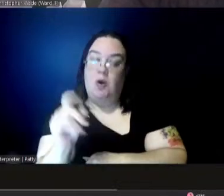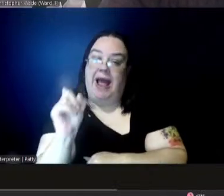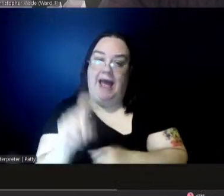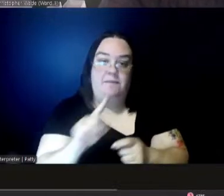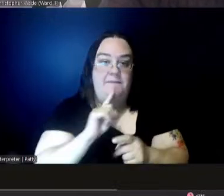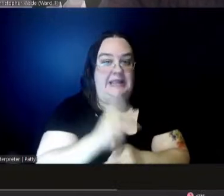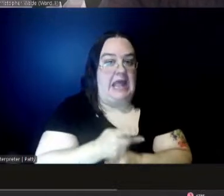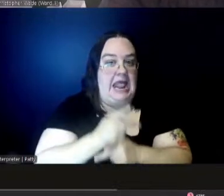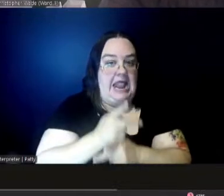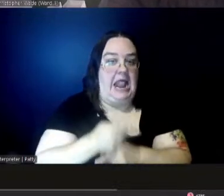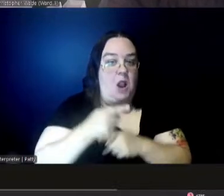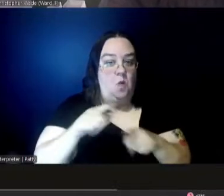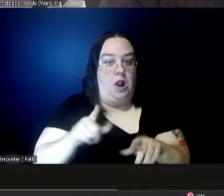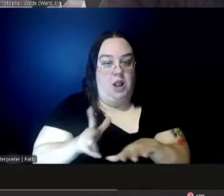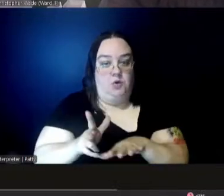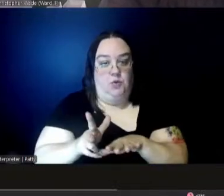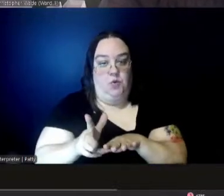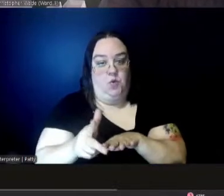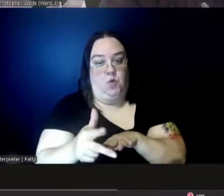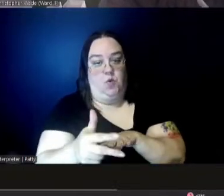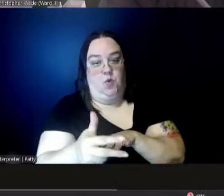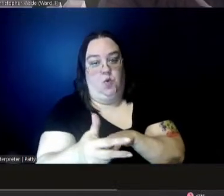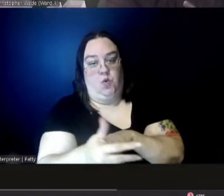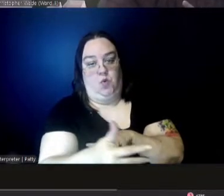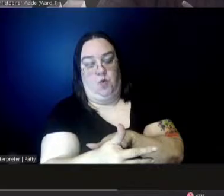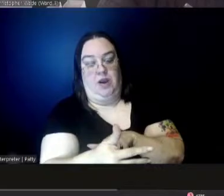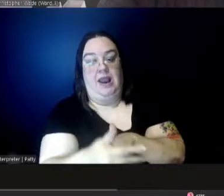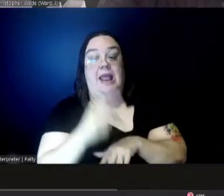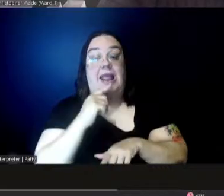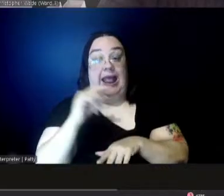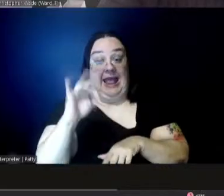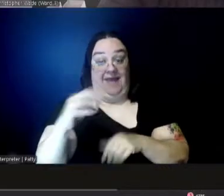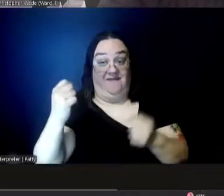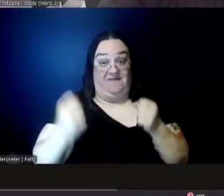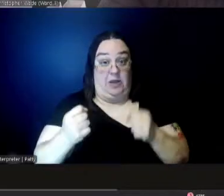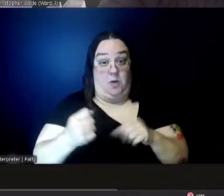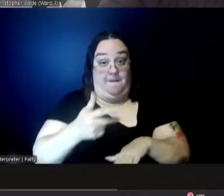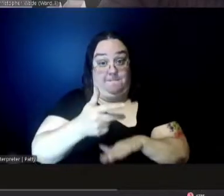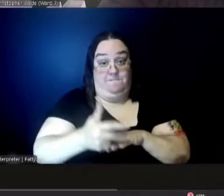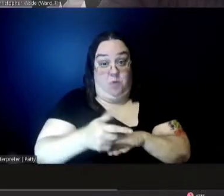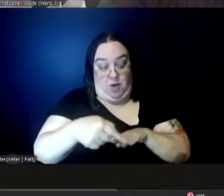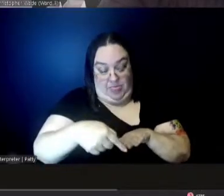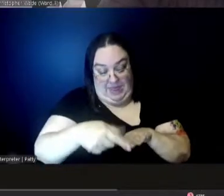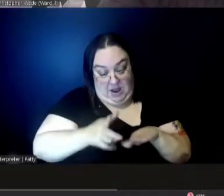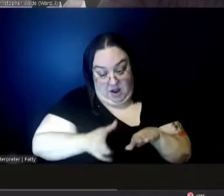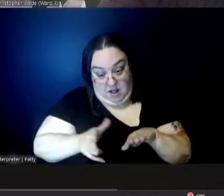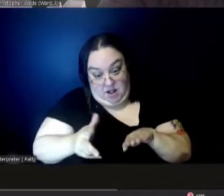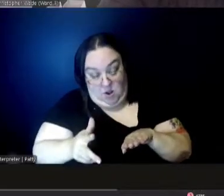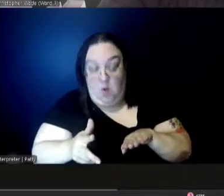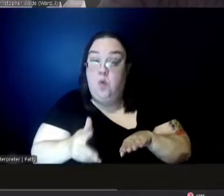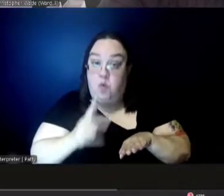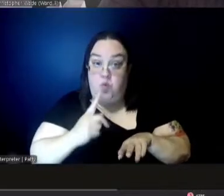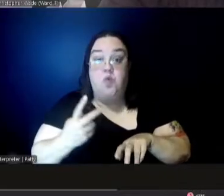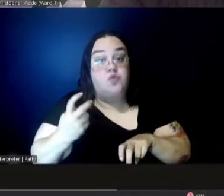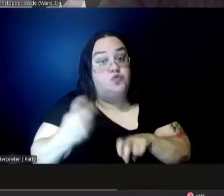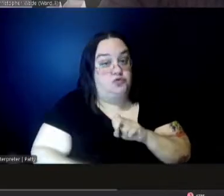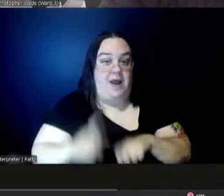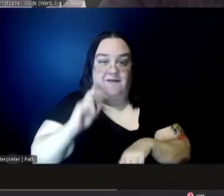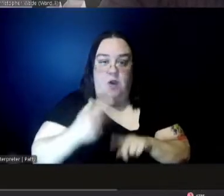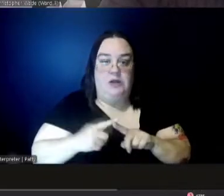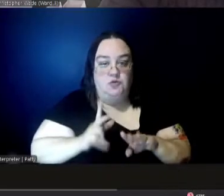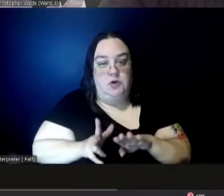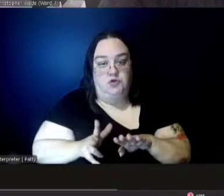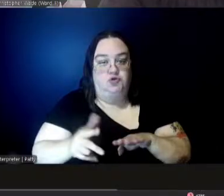making that turn. If there's a vehicle parked there, it's really difficult for us to make that turn.